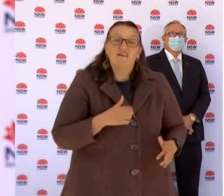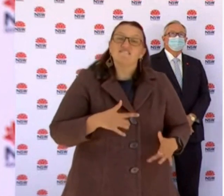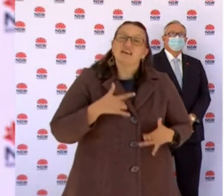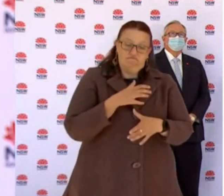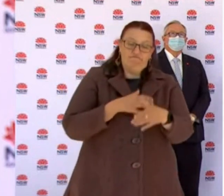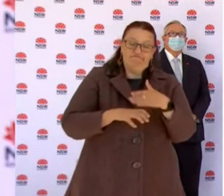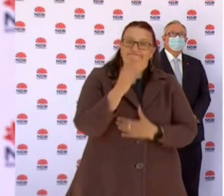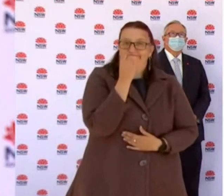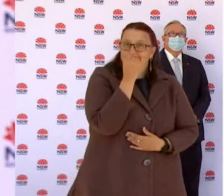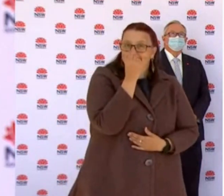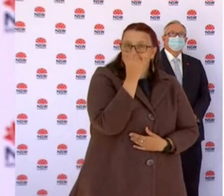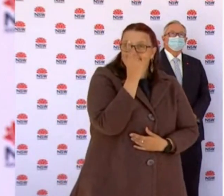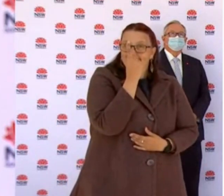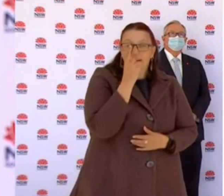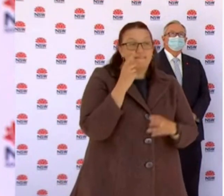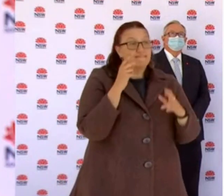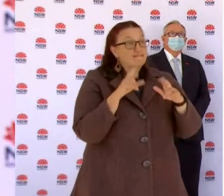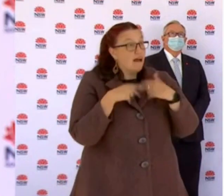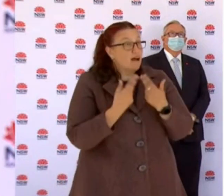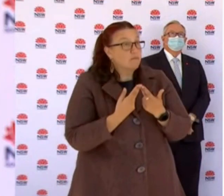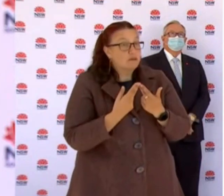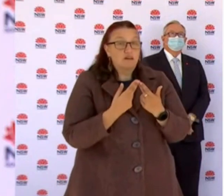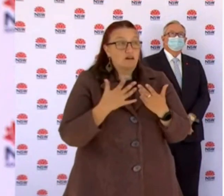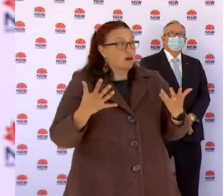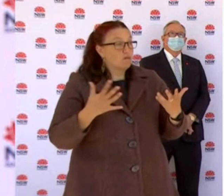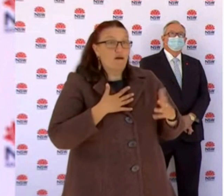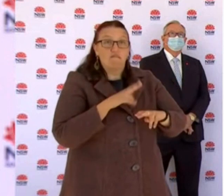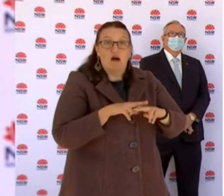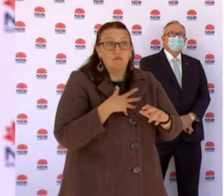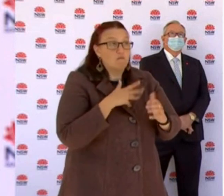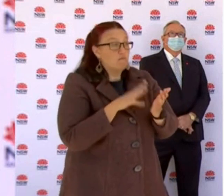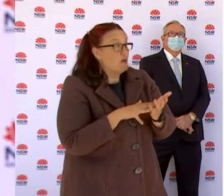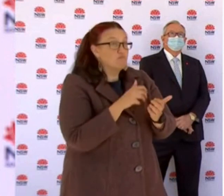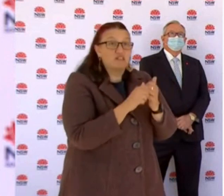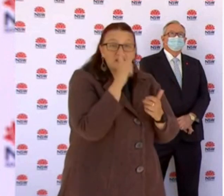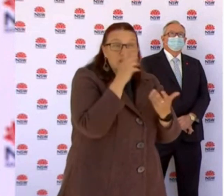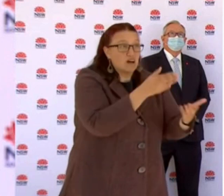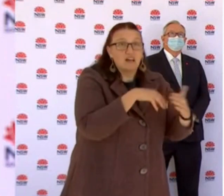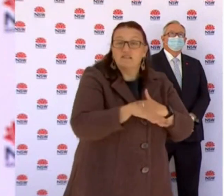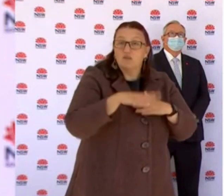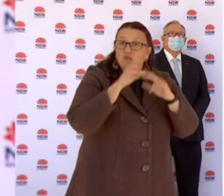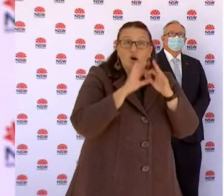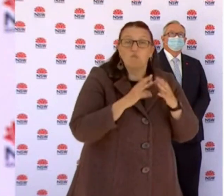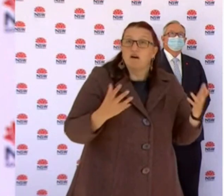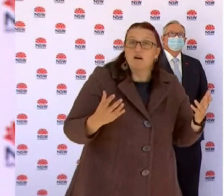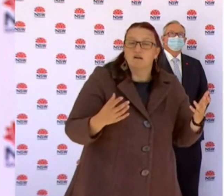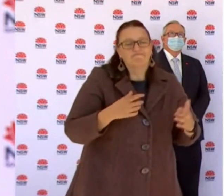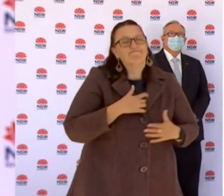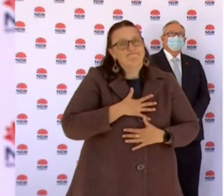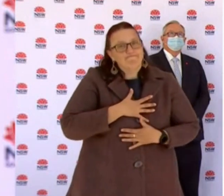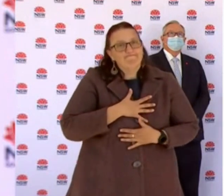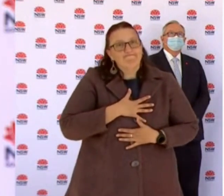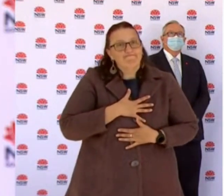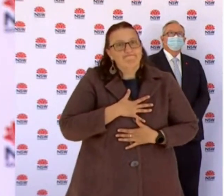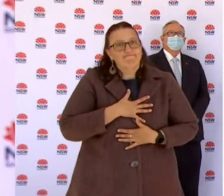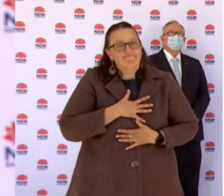understanding to the families of people in that facility, but please, I'd like to assure them that there